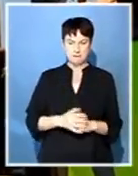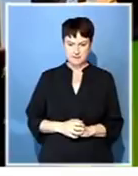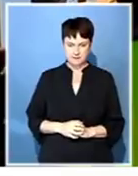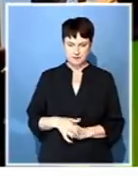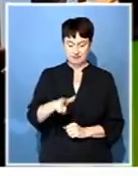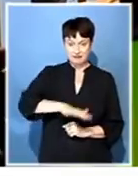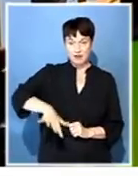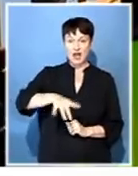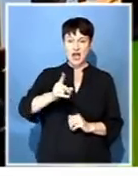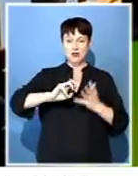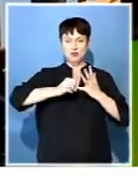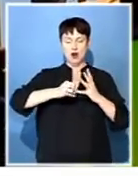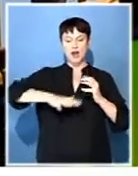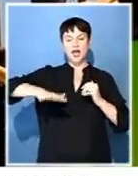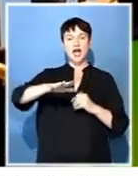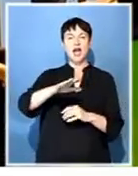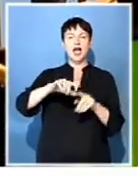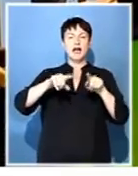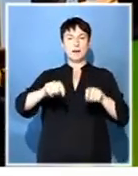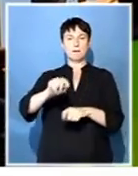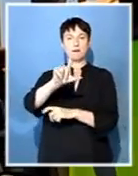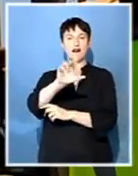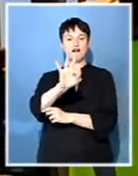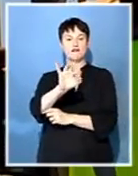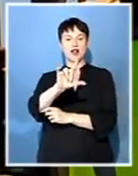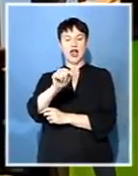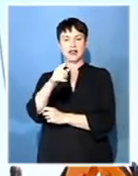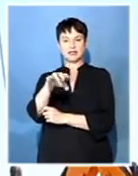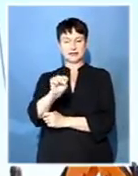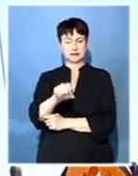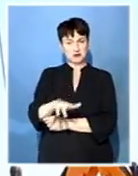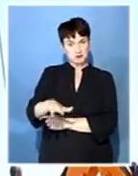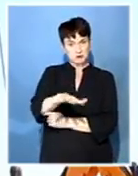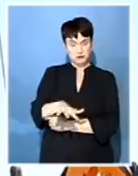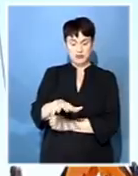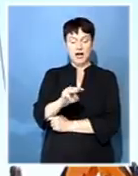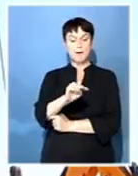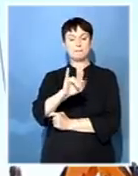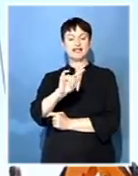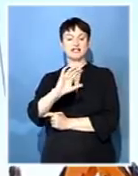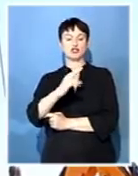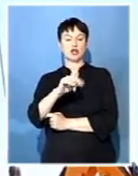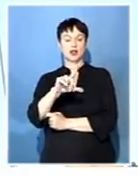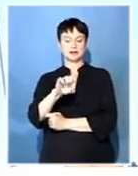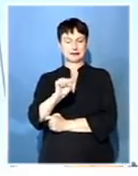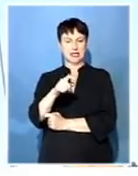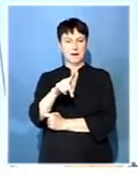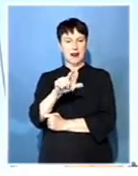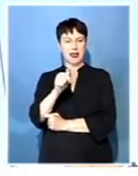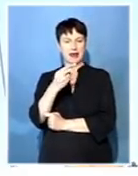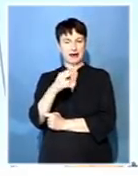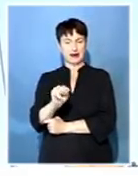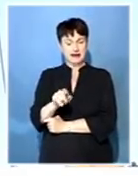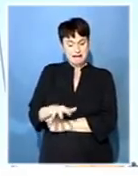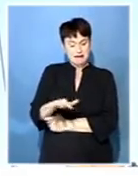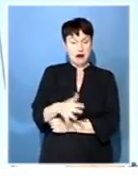Recent groundwater surveys of the Cape Flats Aquifer are promising. These holes could give you anything between 30 and 100,000